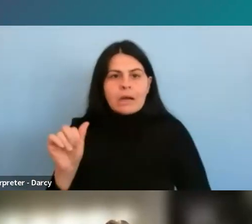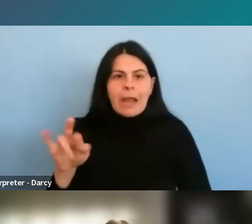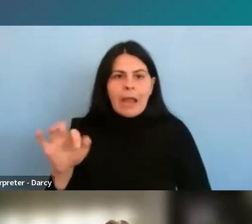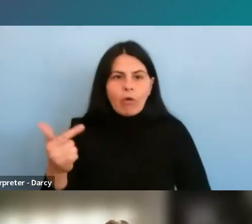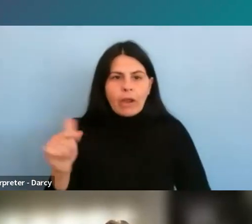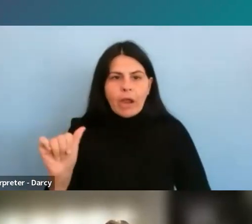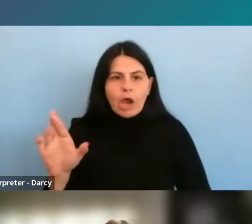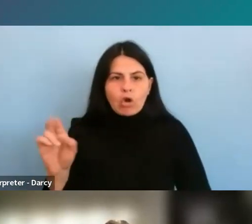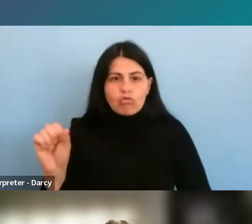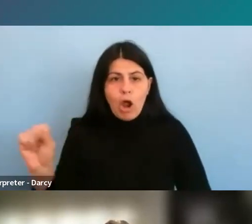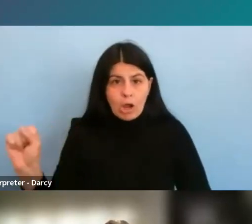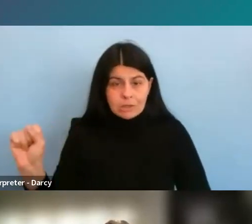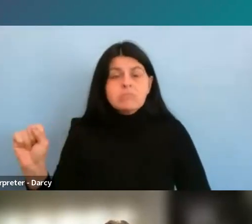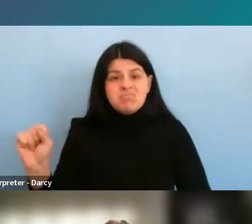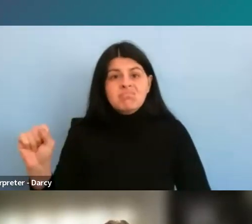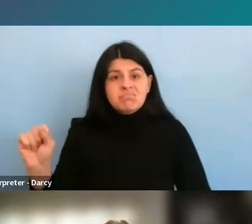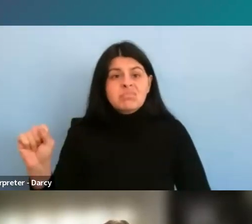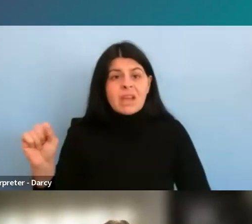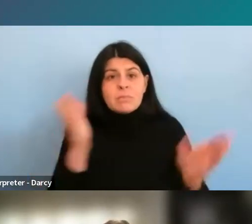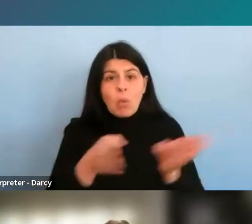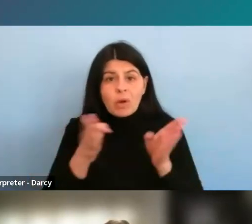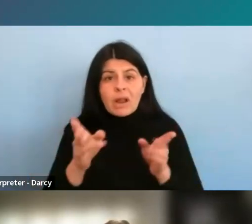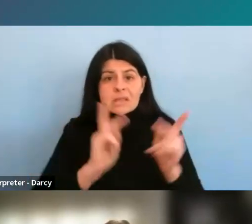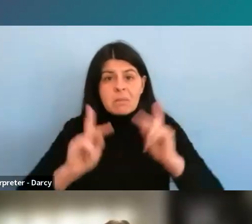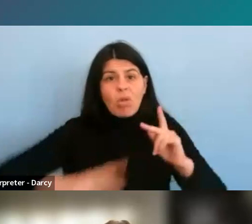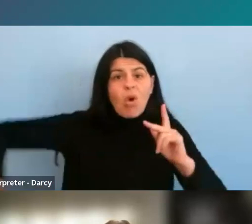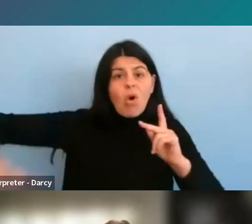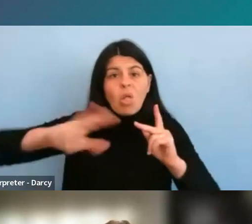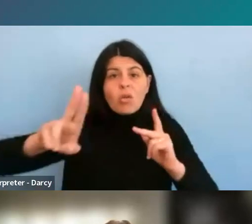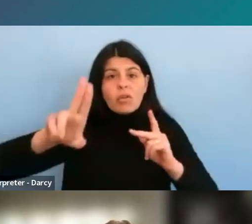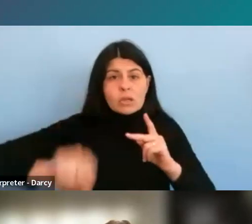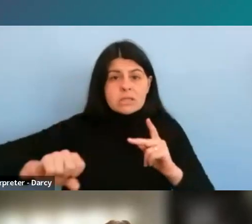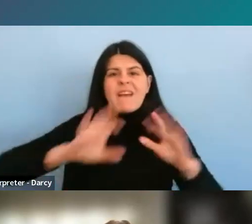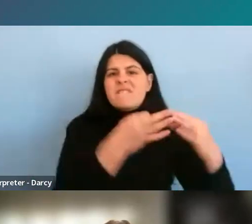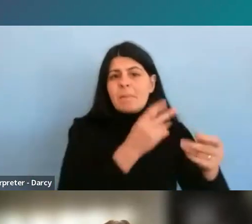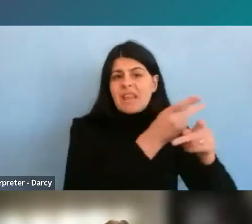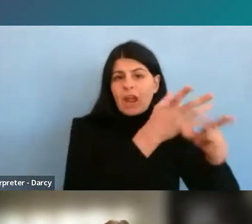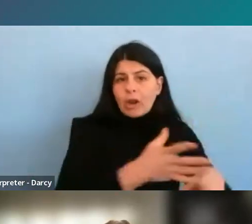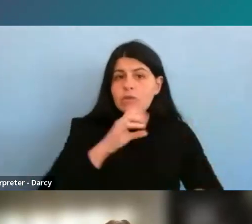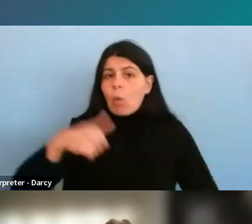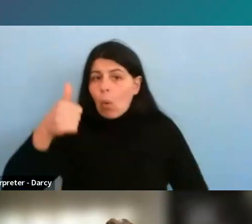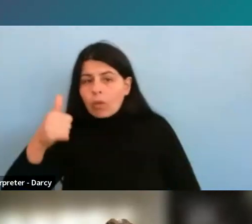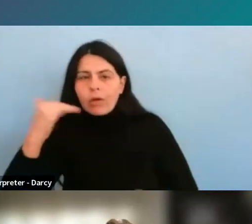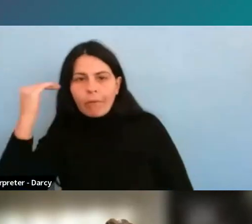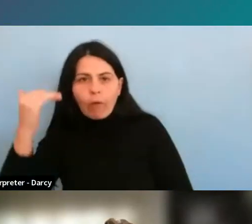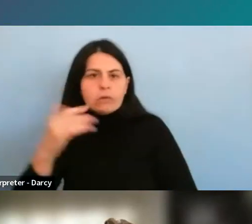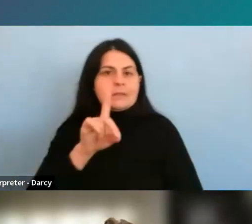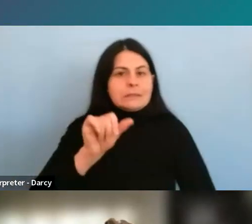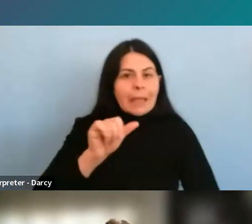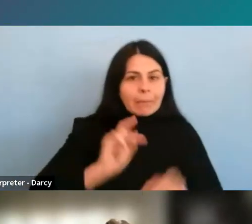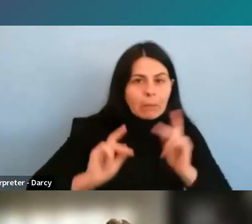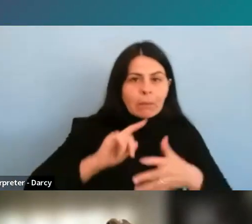organizing people across the US, family caregivers, older adults, disabled people, parents, care